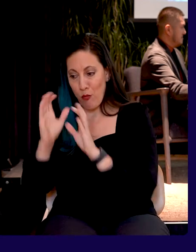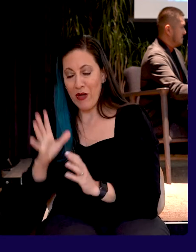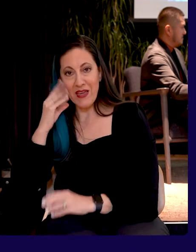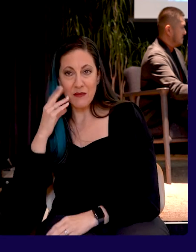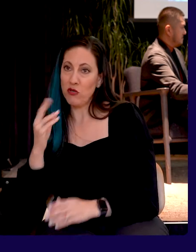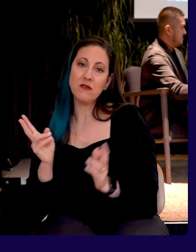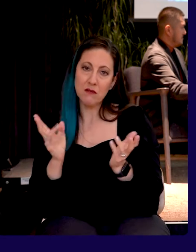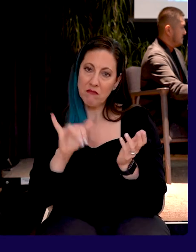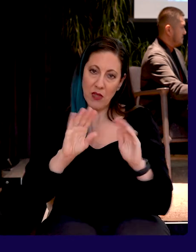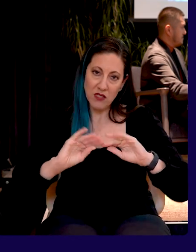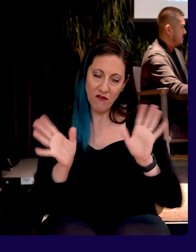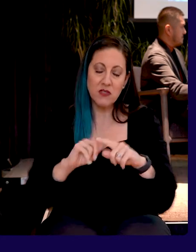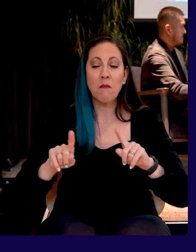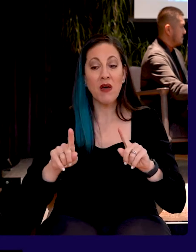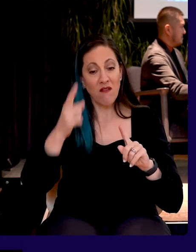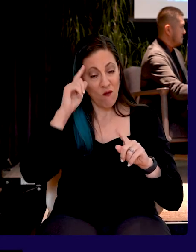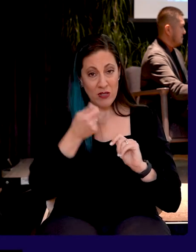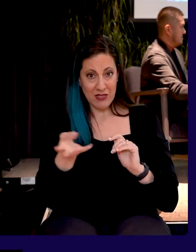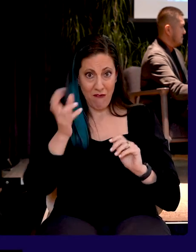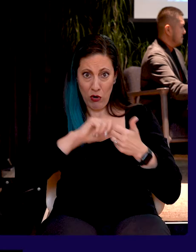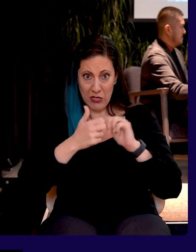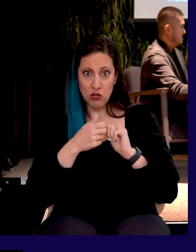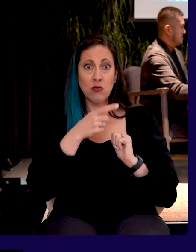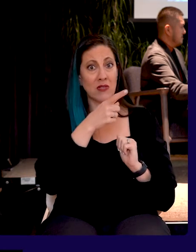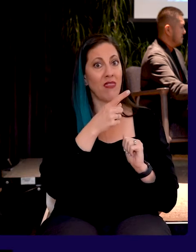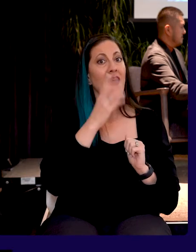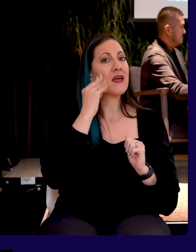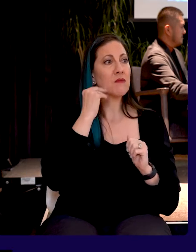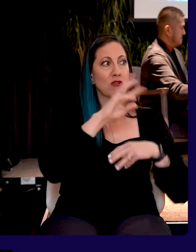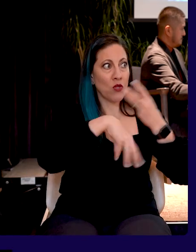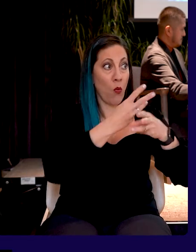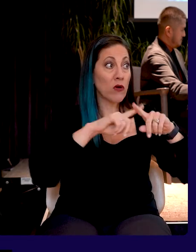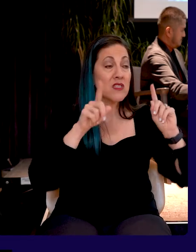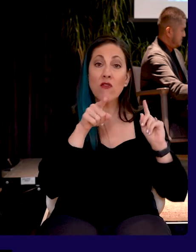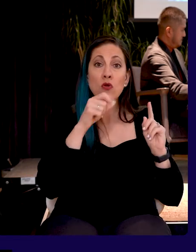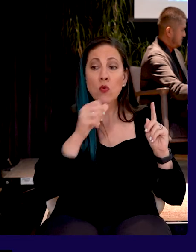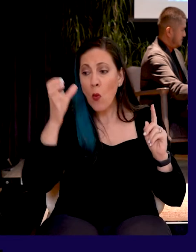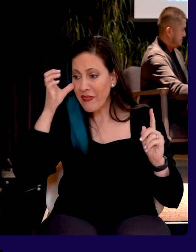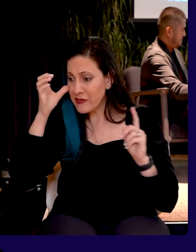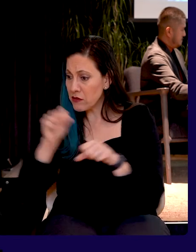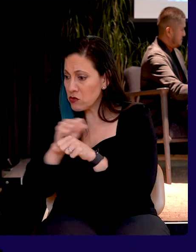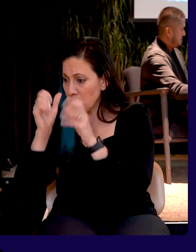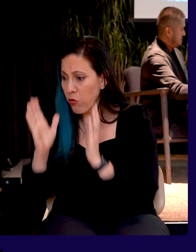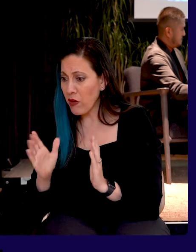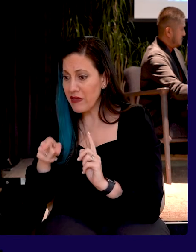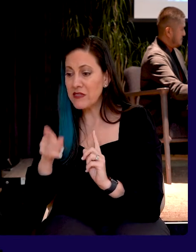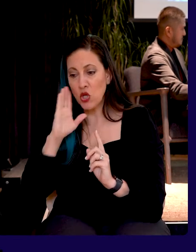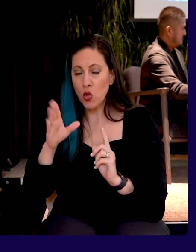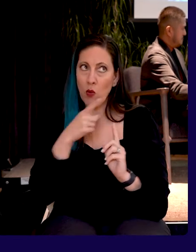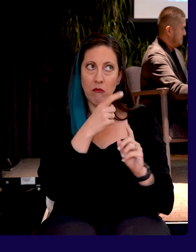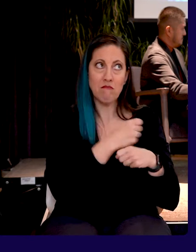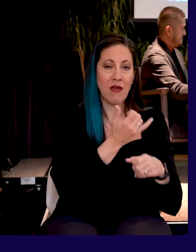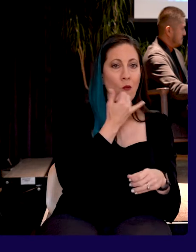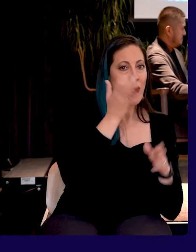probably obvious. But on a number of issues, they're experiencing the world very differently. And so if you don't listen to your employees, you're going to make the wrong